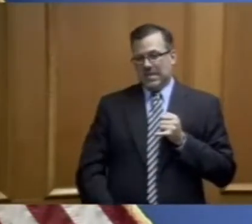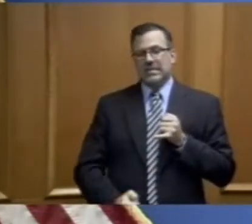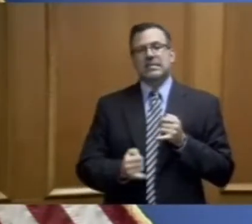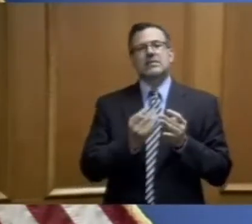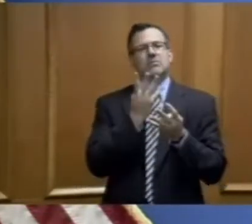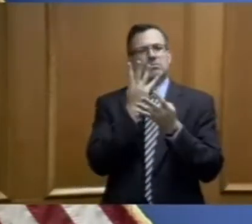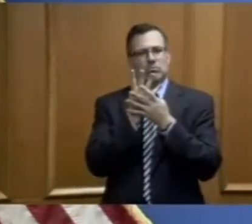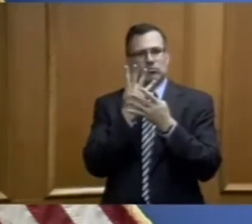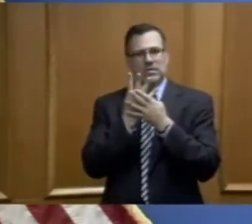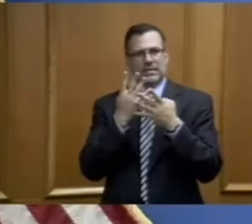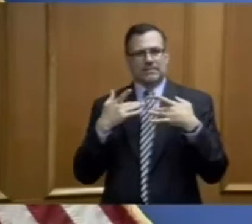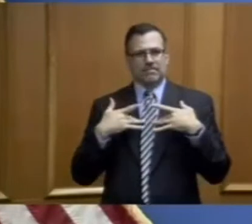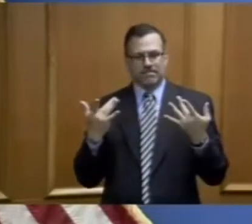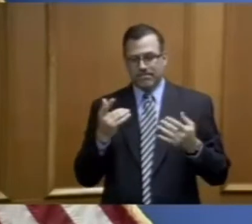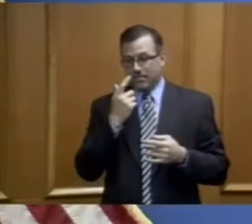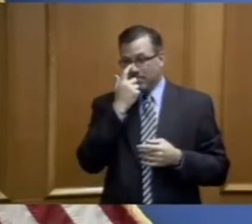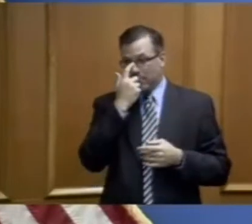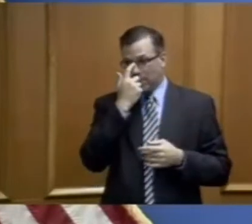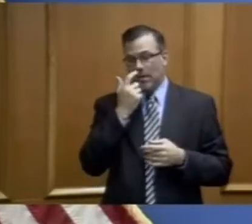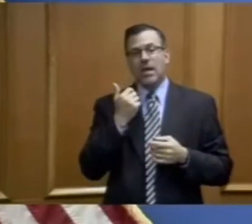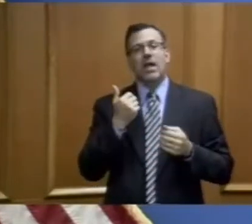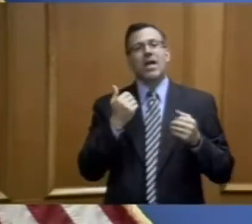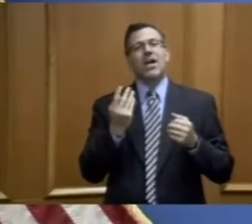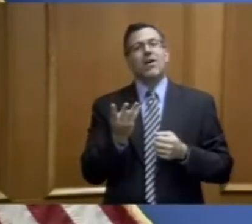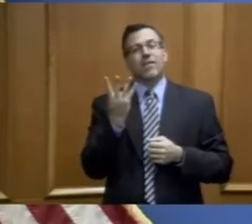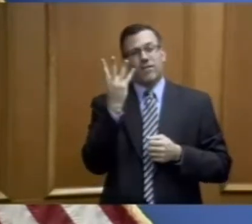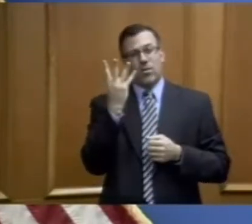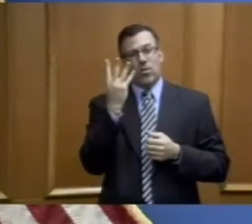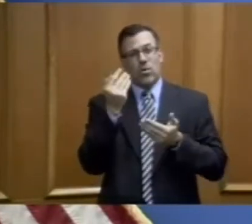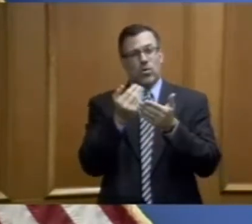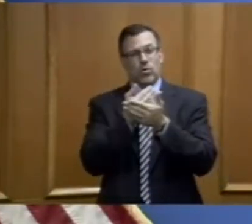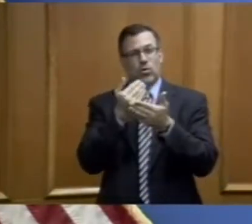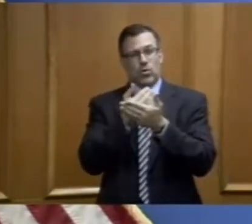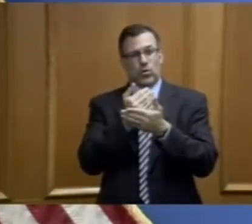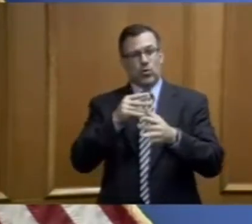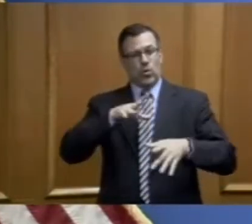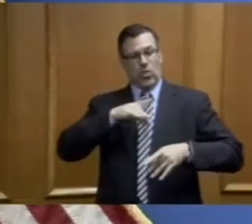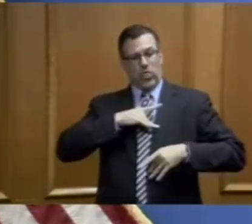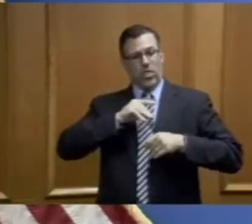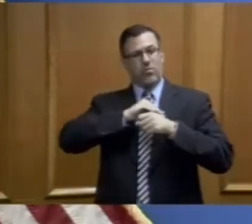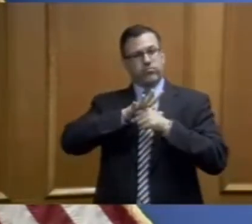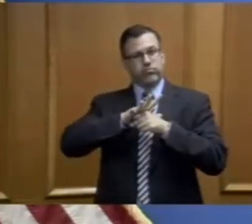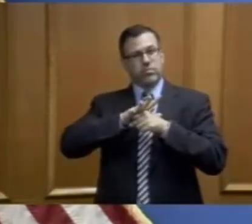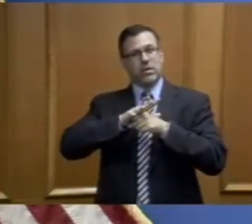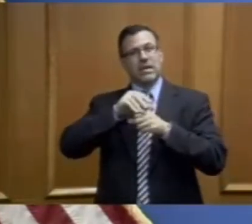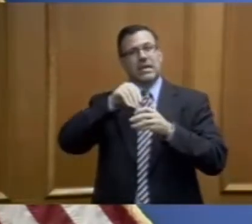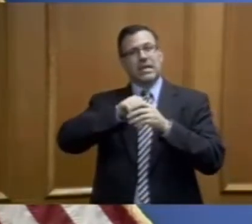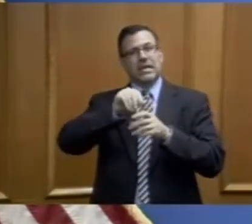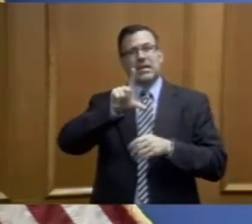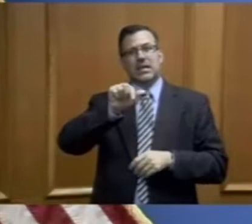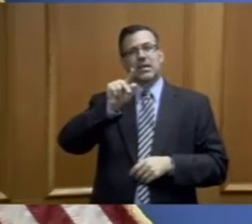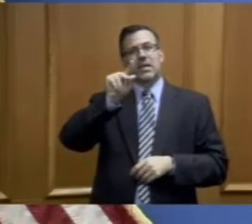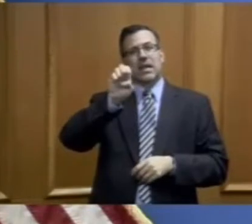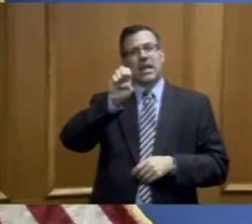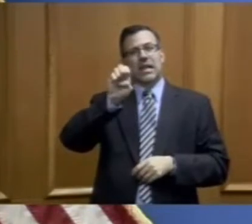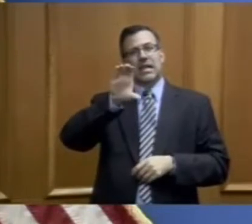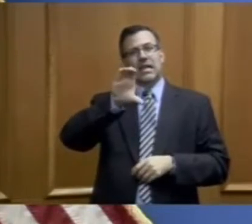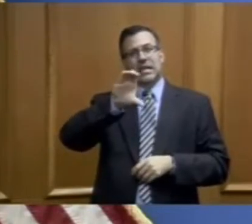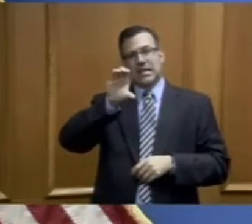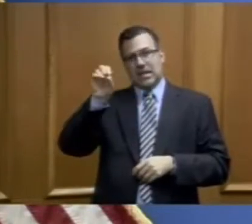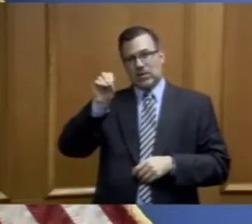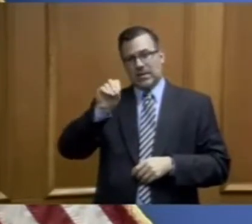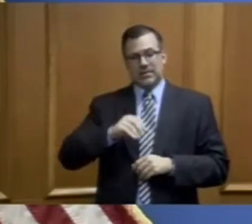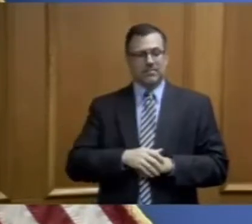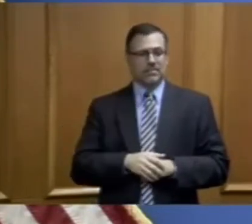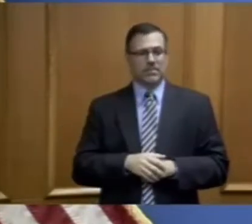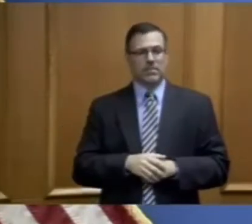facilities. We have had 4 new cases in the Northwest Correctional Facility, which is up in Lake County. Unfortunately, one of